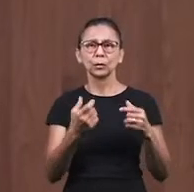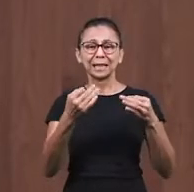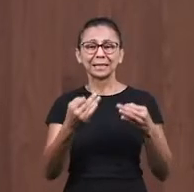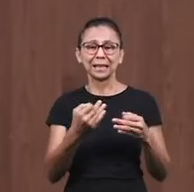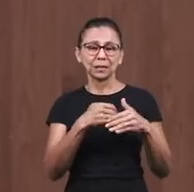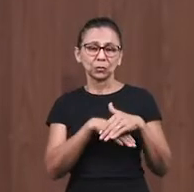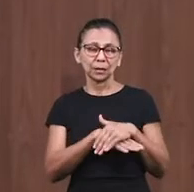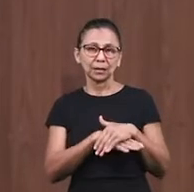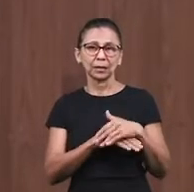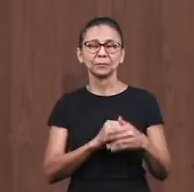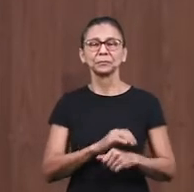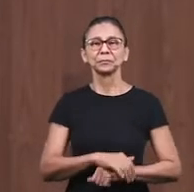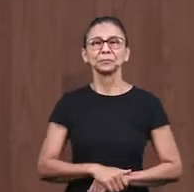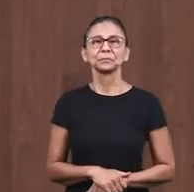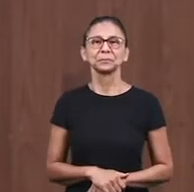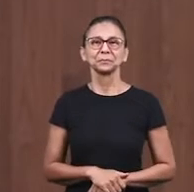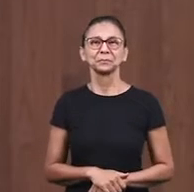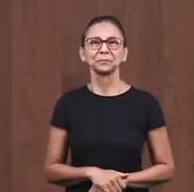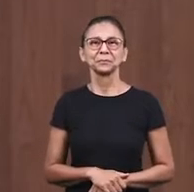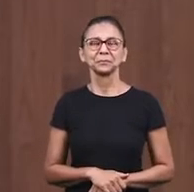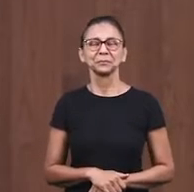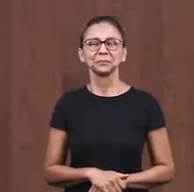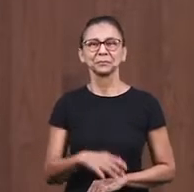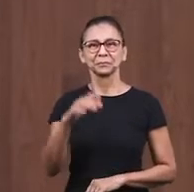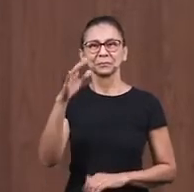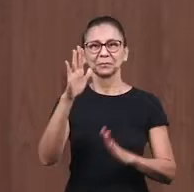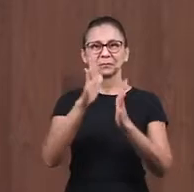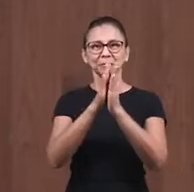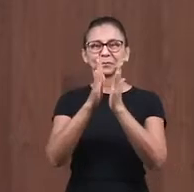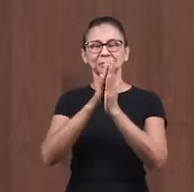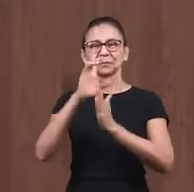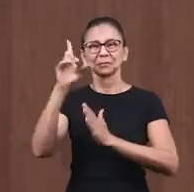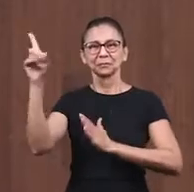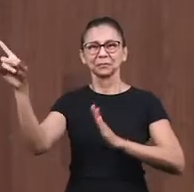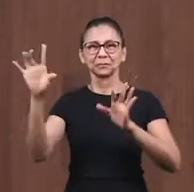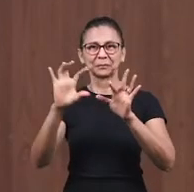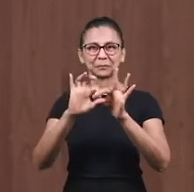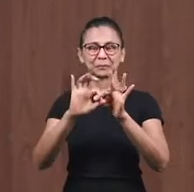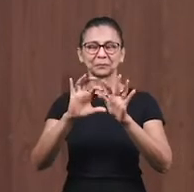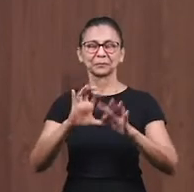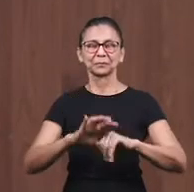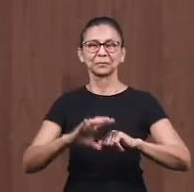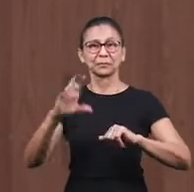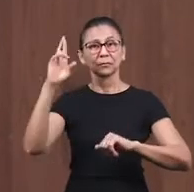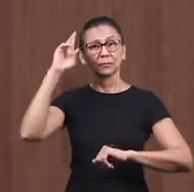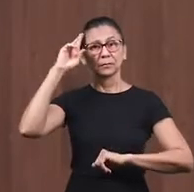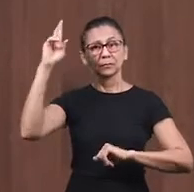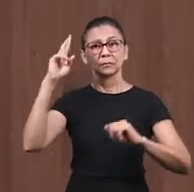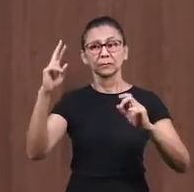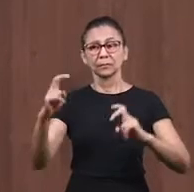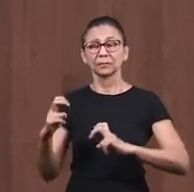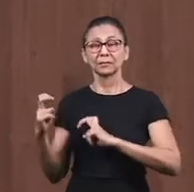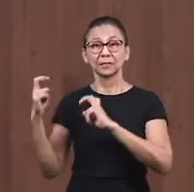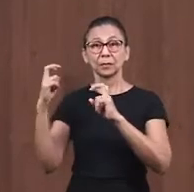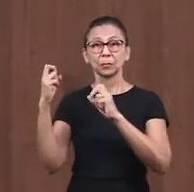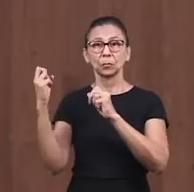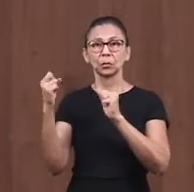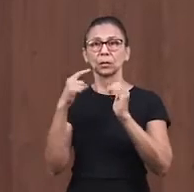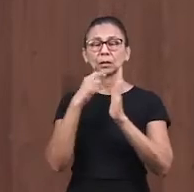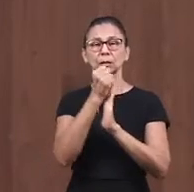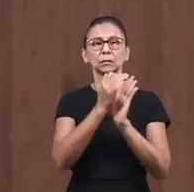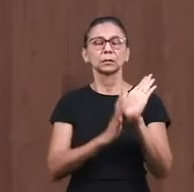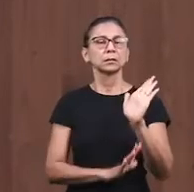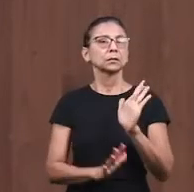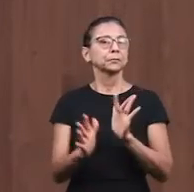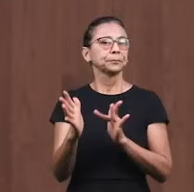to keep the good deposit in your heart. But before, we're going to pray to our God. Let us close our eyes. Lord, we plead for